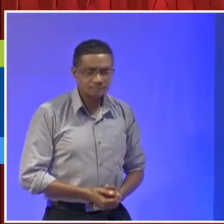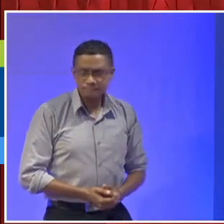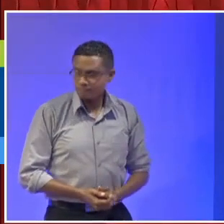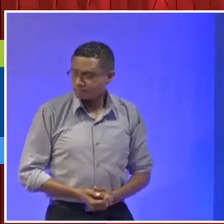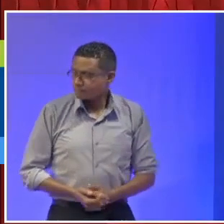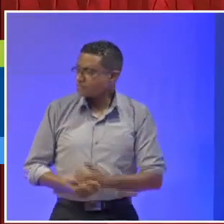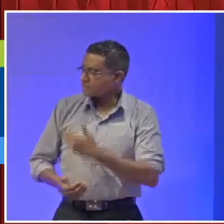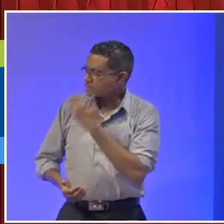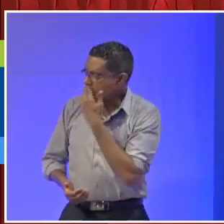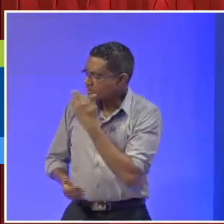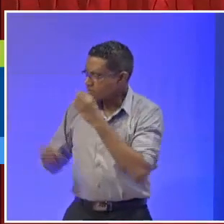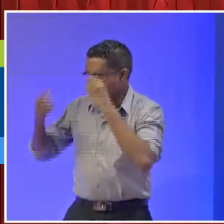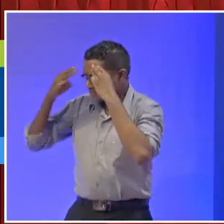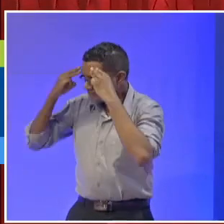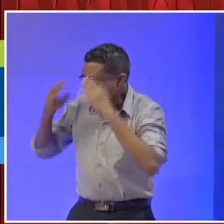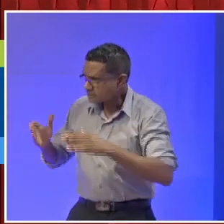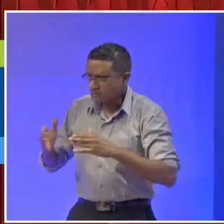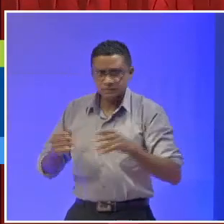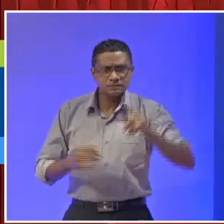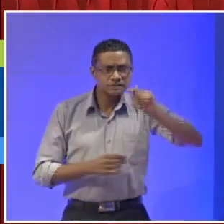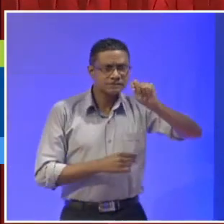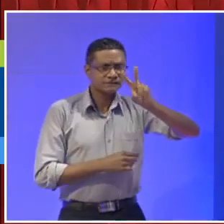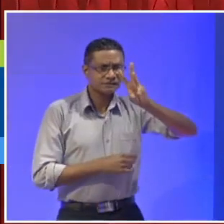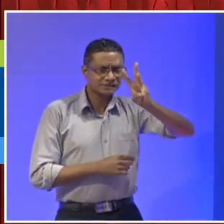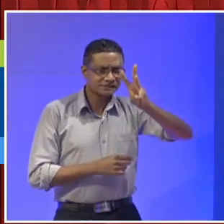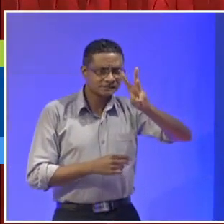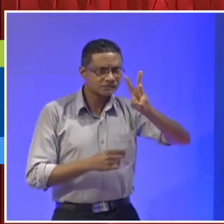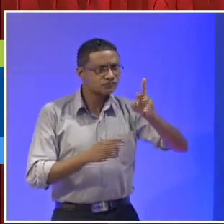Minister. TV6, we're ready for your follow-up question.